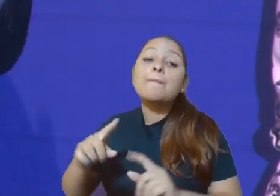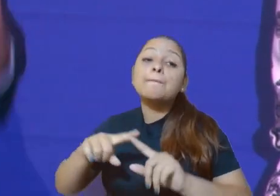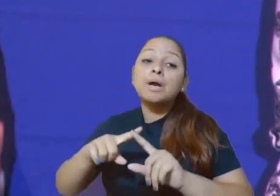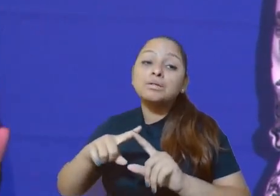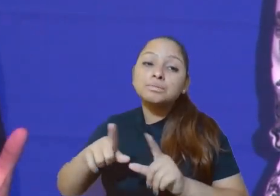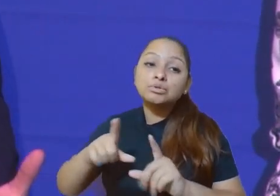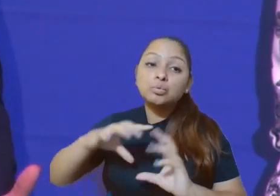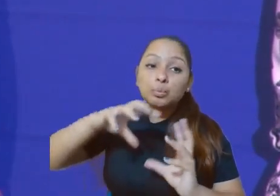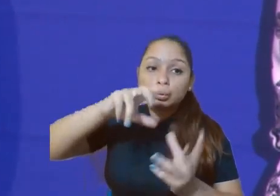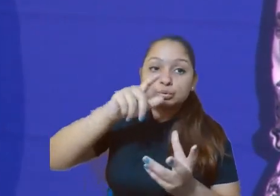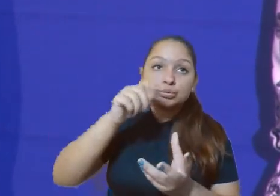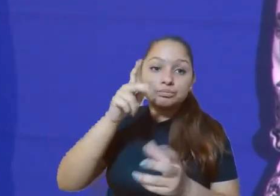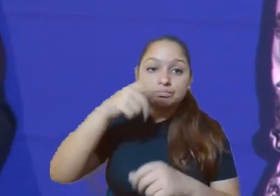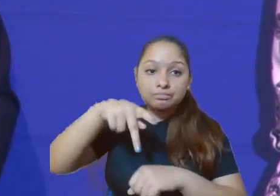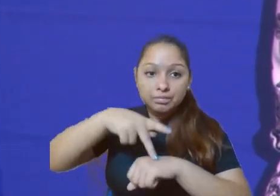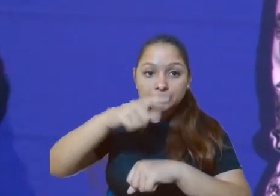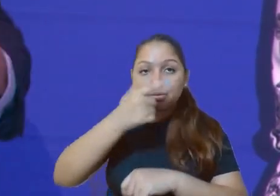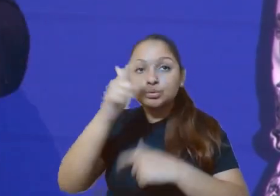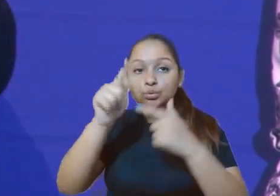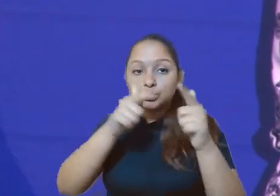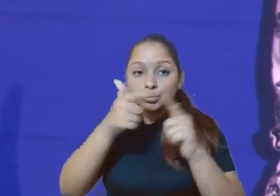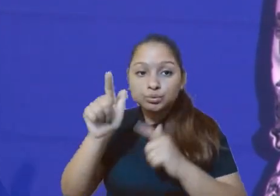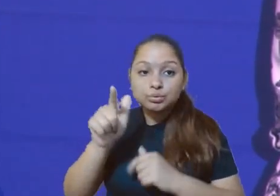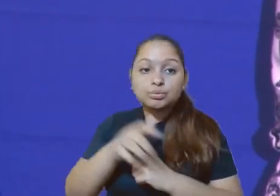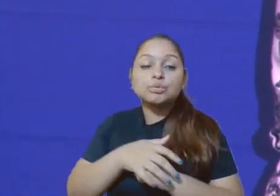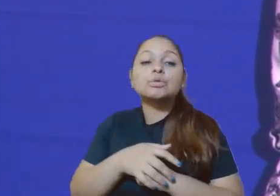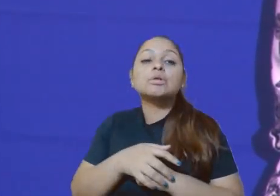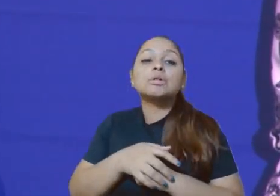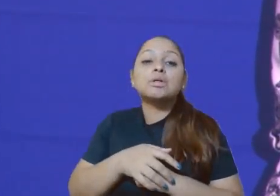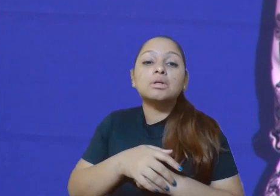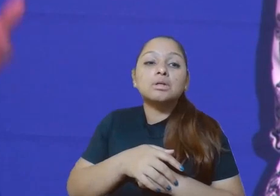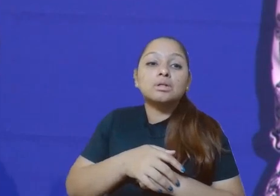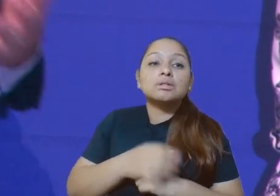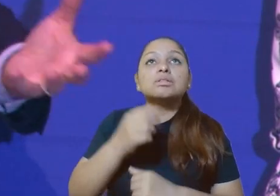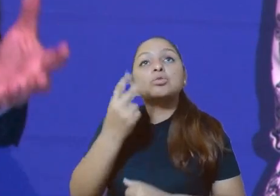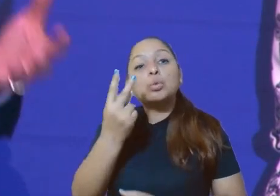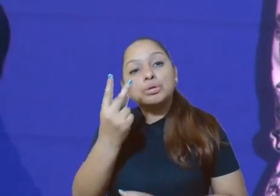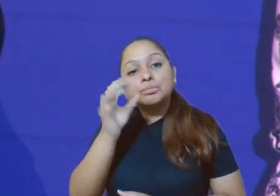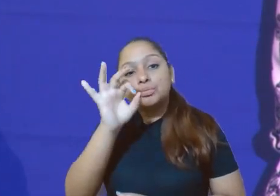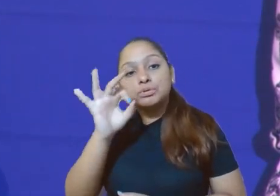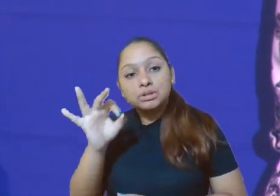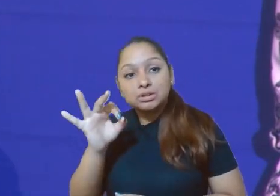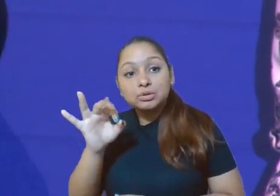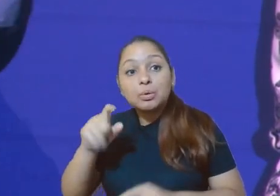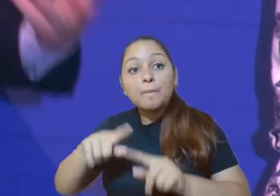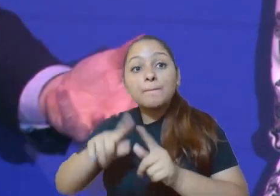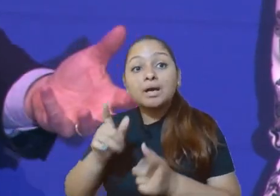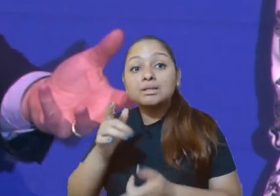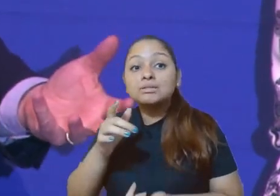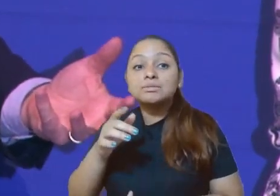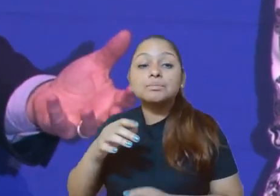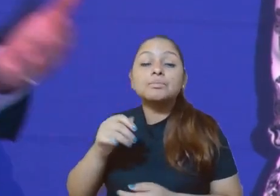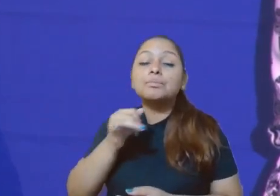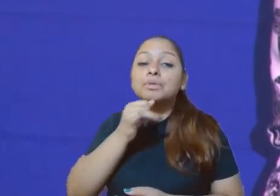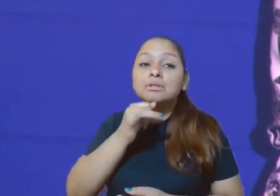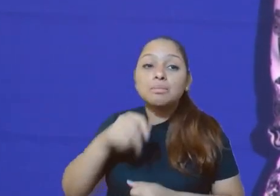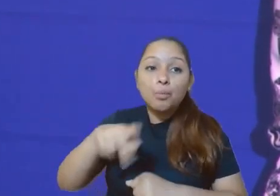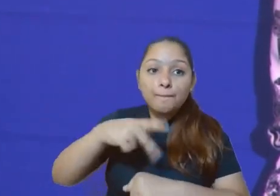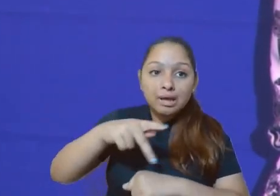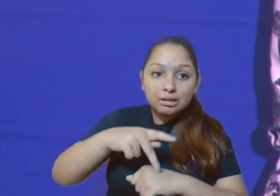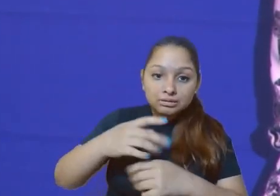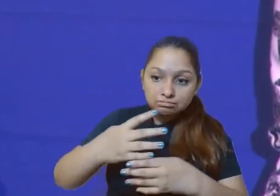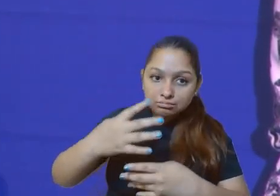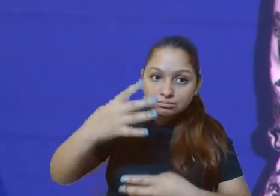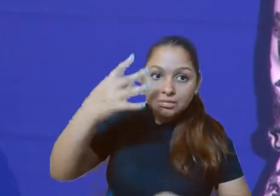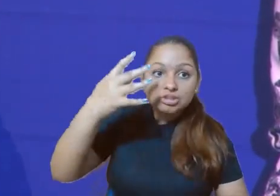2%, and the countries that most invest in research and development gets to 4%. So you, to have an idea,